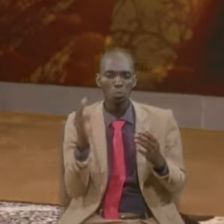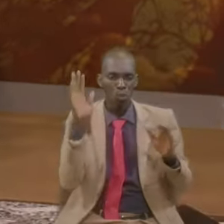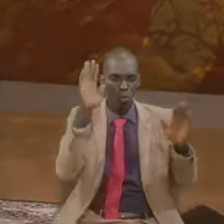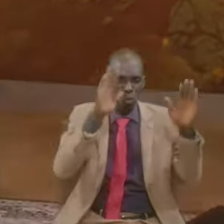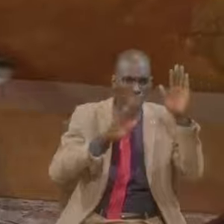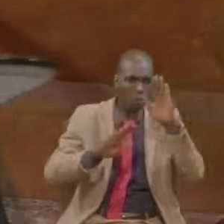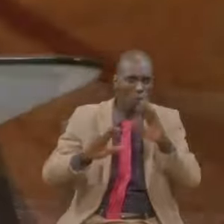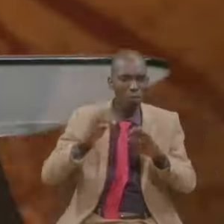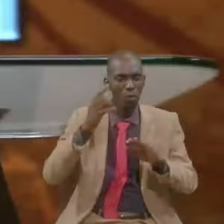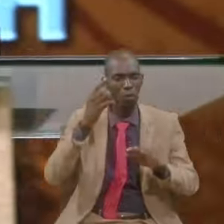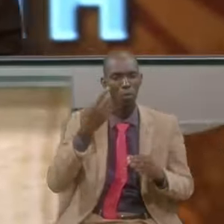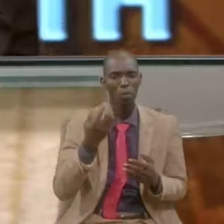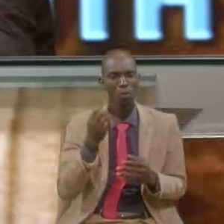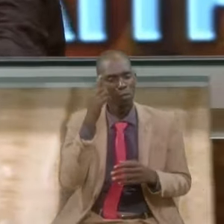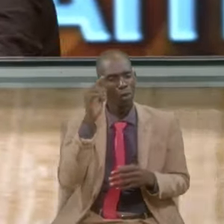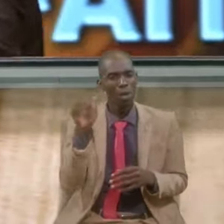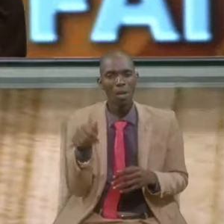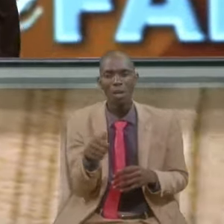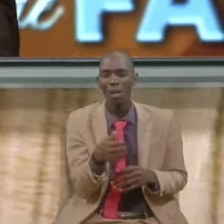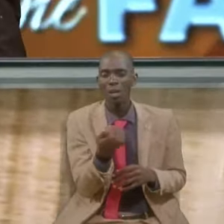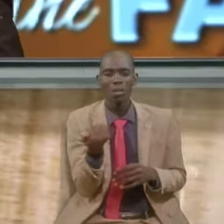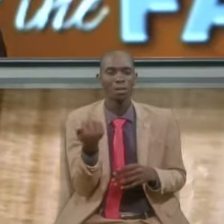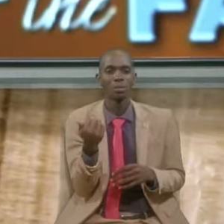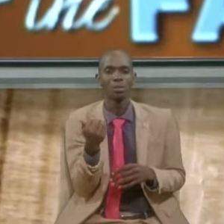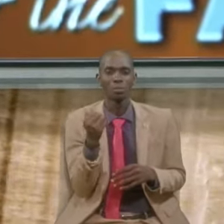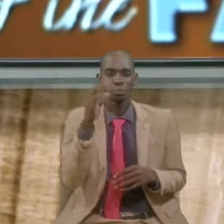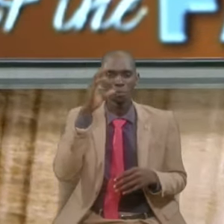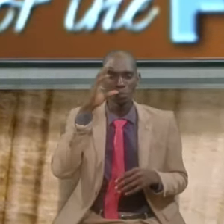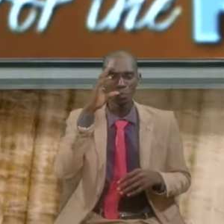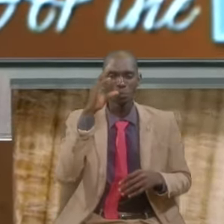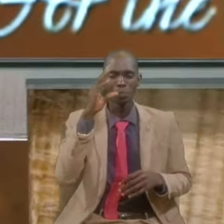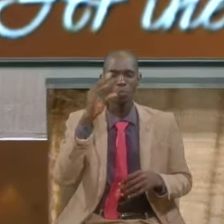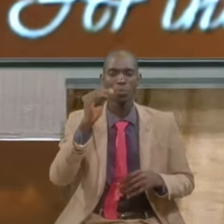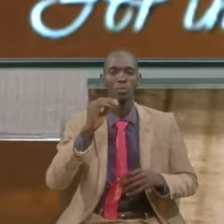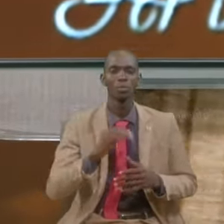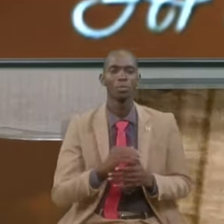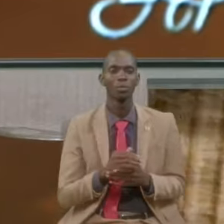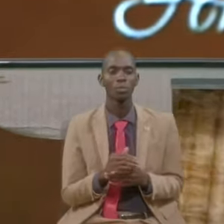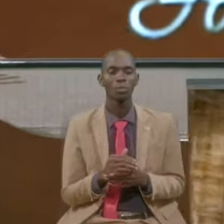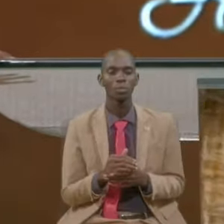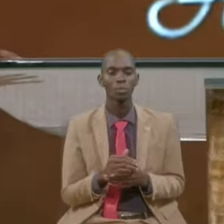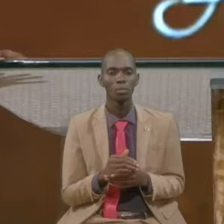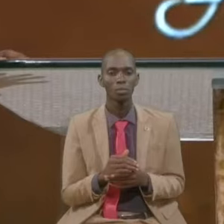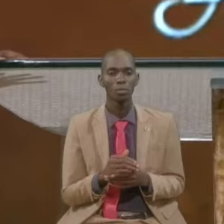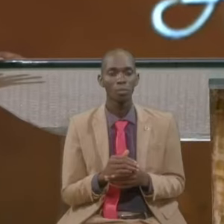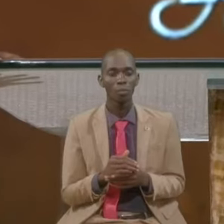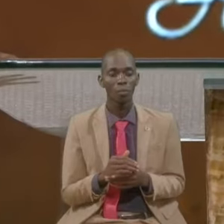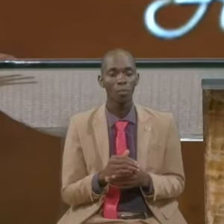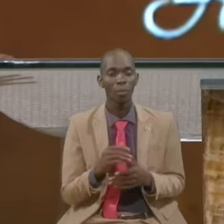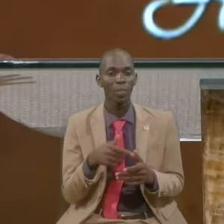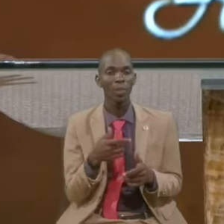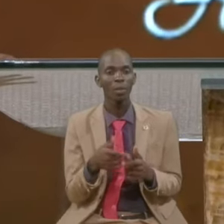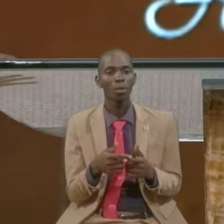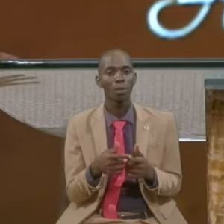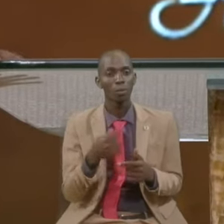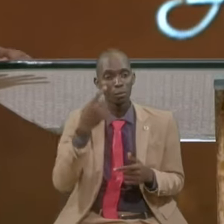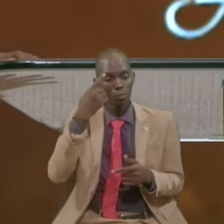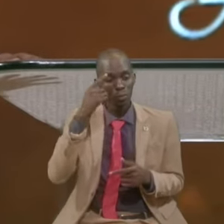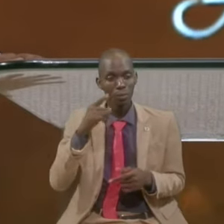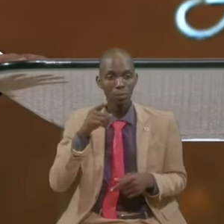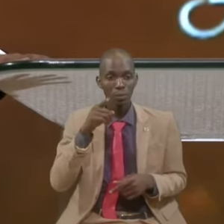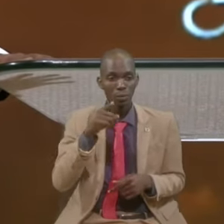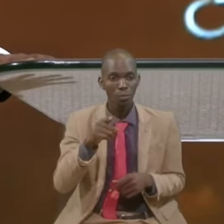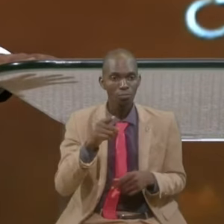man. Neither carest thou for any man. Then it says, for